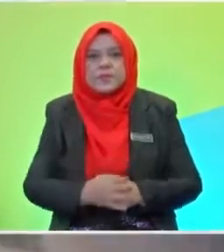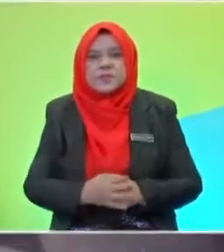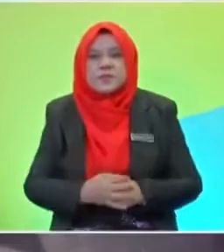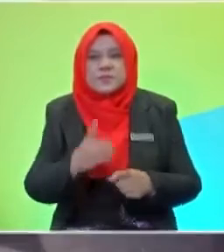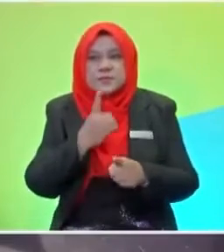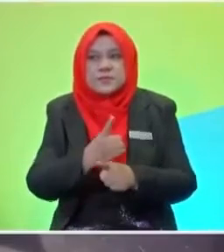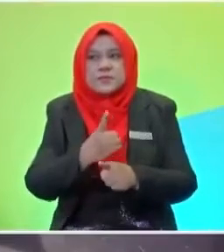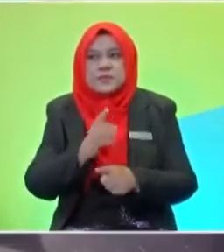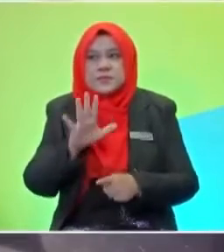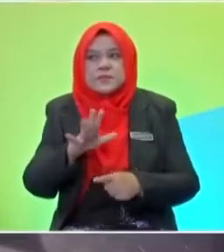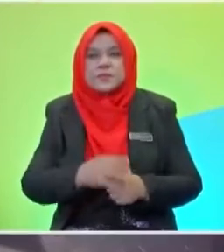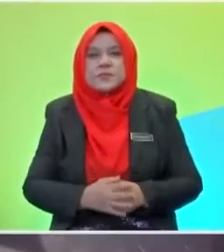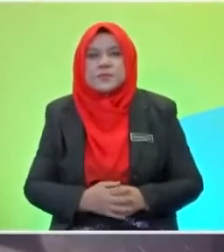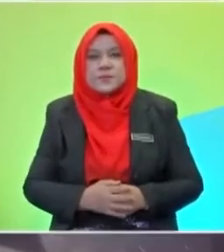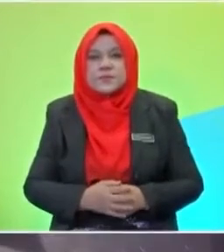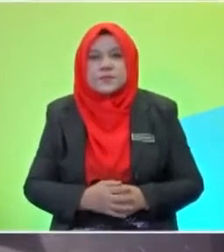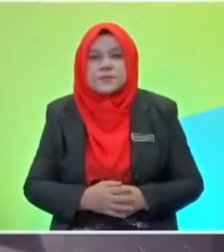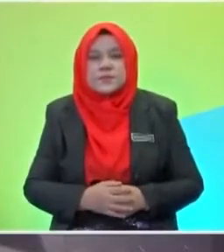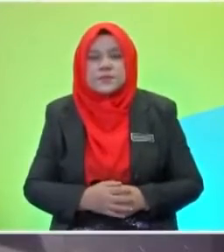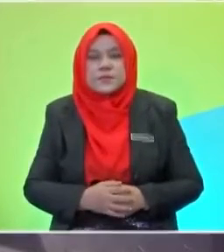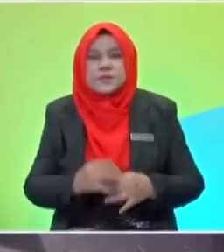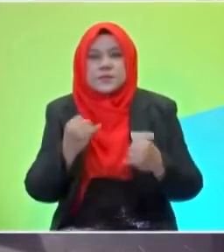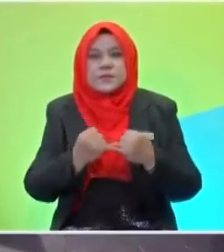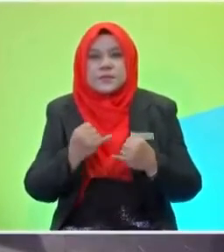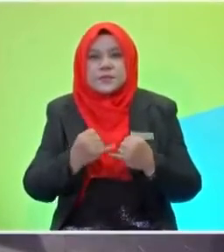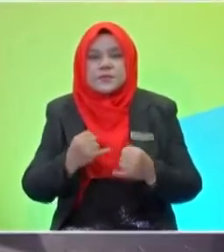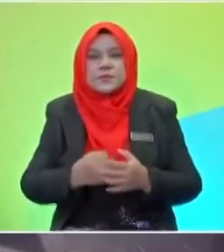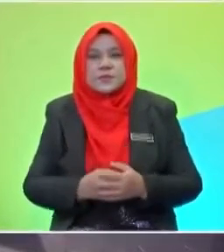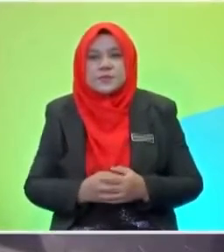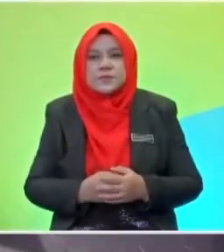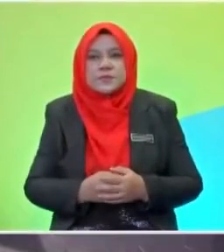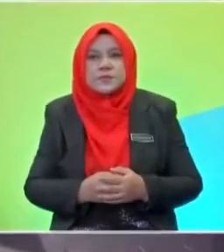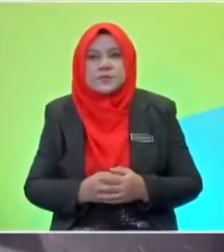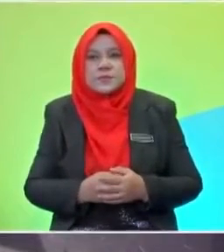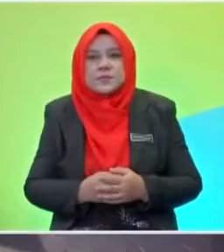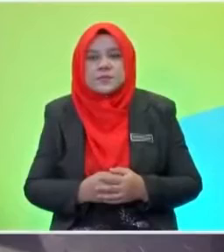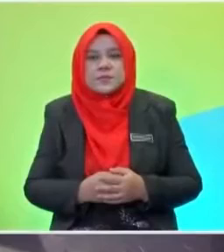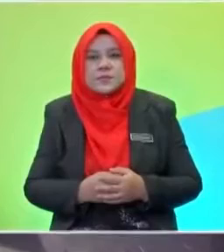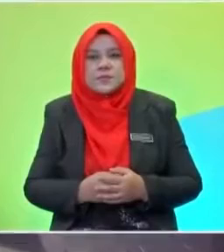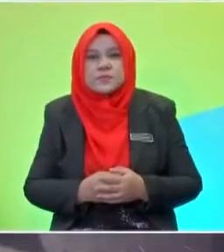correct answer. We will reward you with 1 star. Nice. Last but not least, Manoj, the floor is yours.